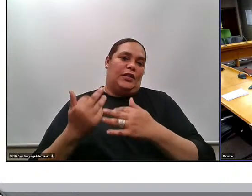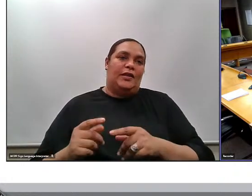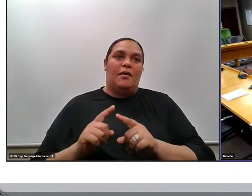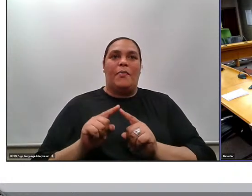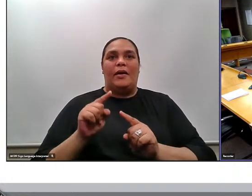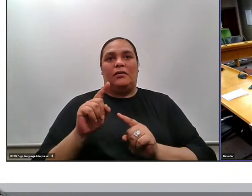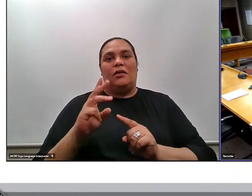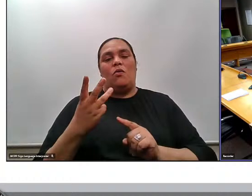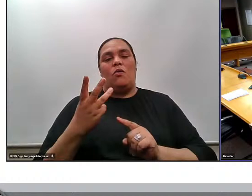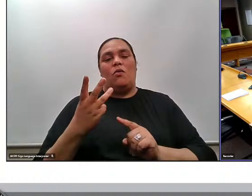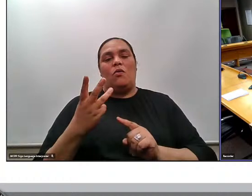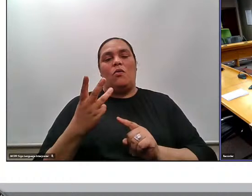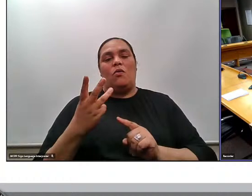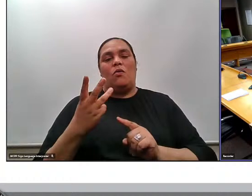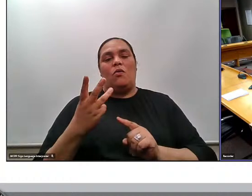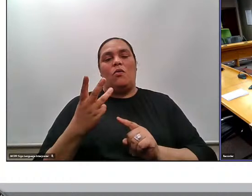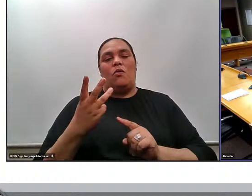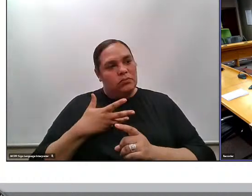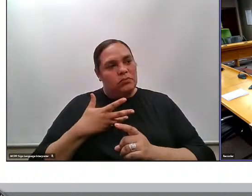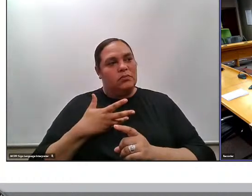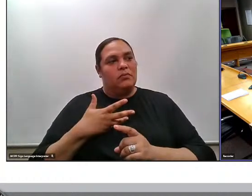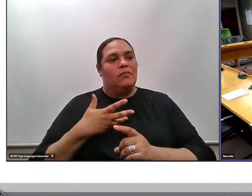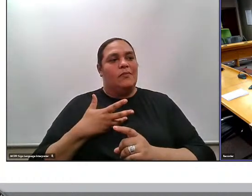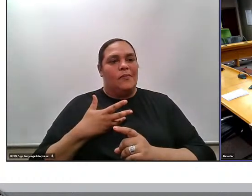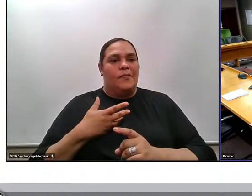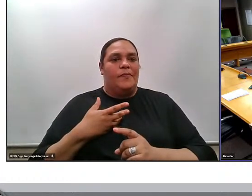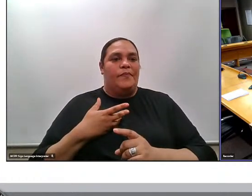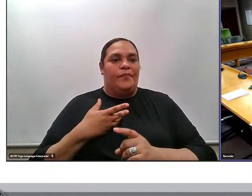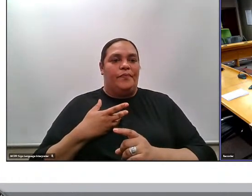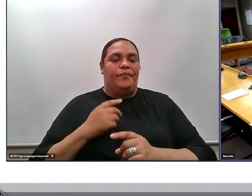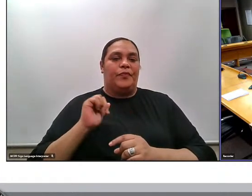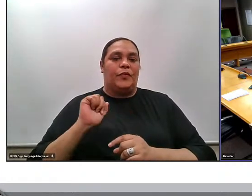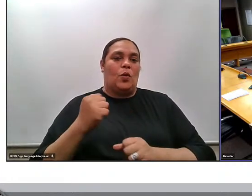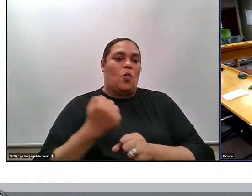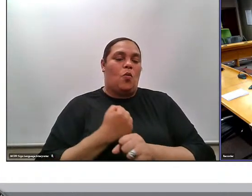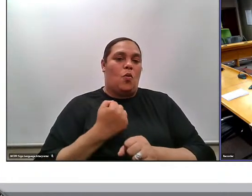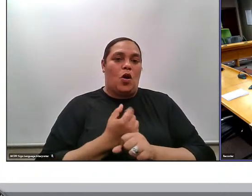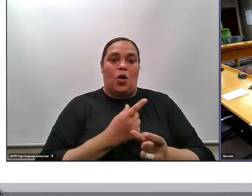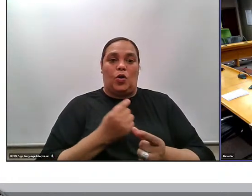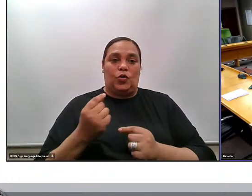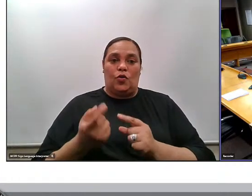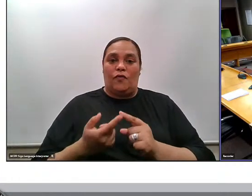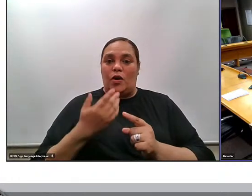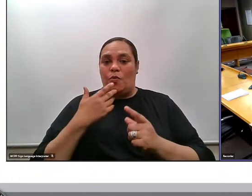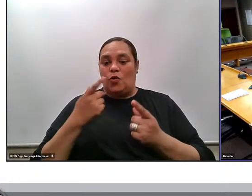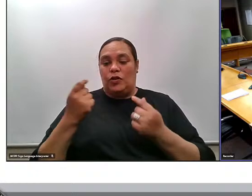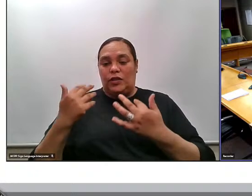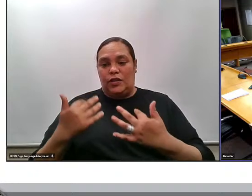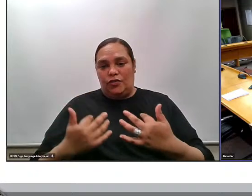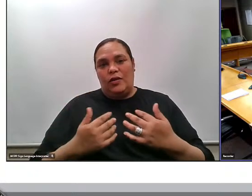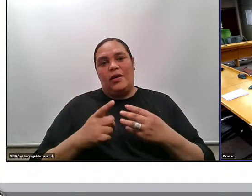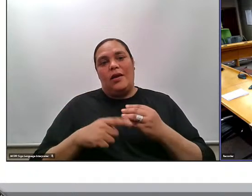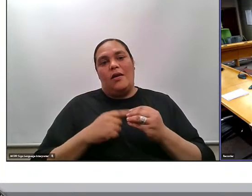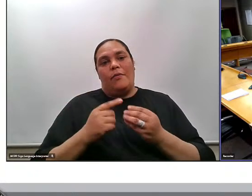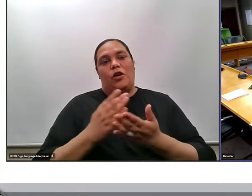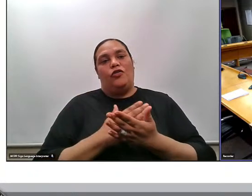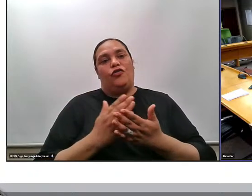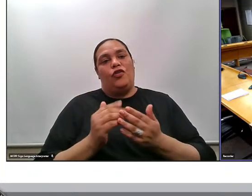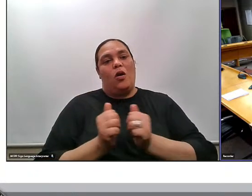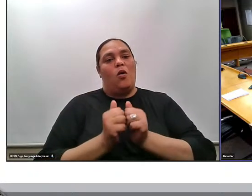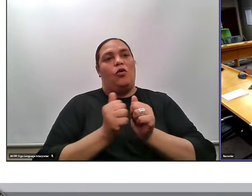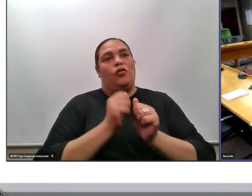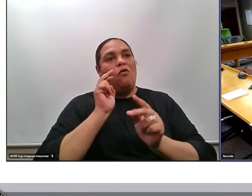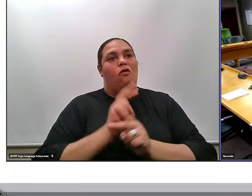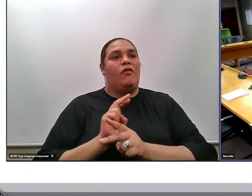there was an indication that there's work that is done by Treasury around shareholder oversight,